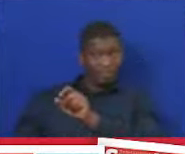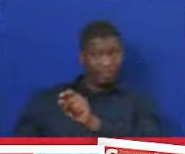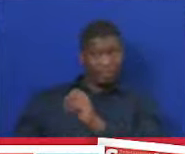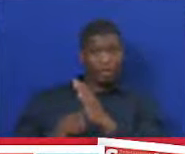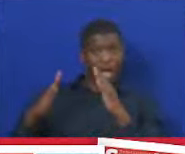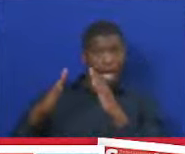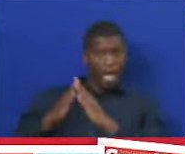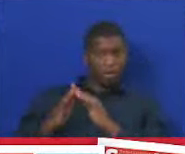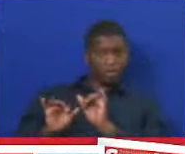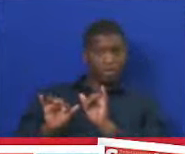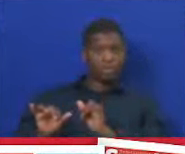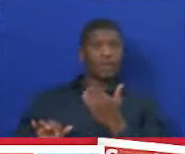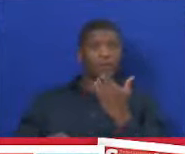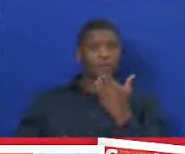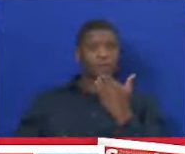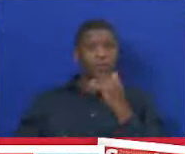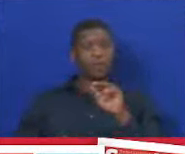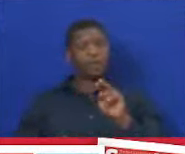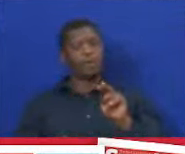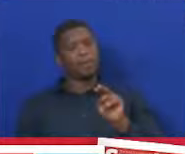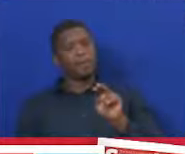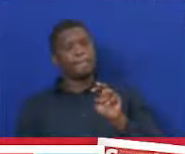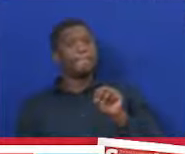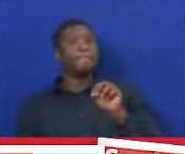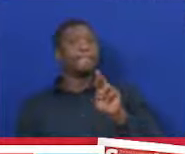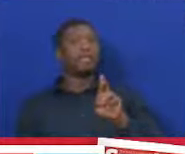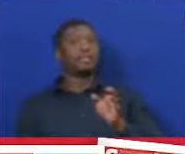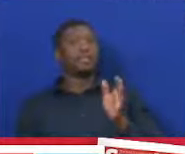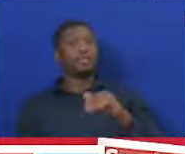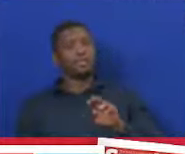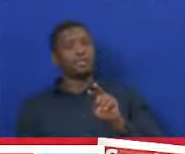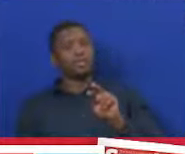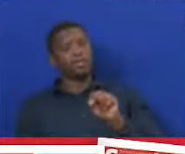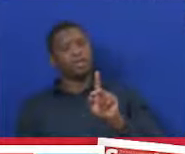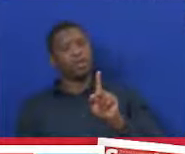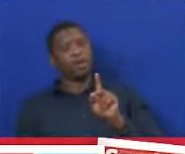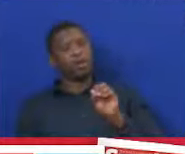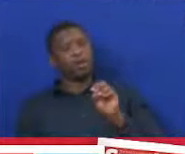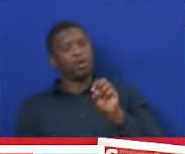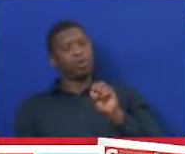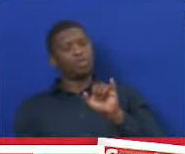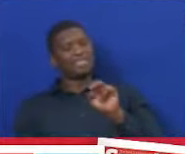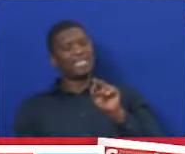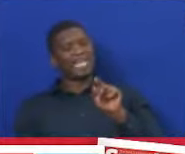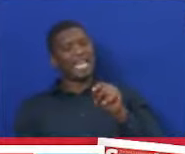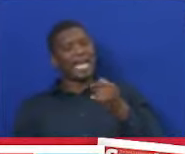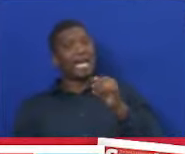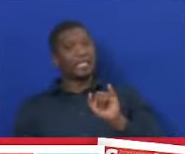Baloi, a brother to Mr. Matlala's wife, resides.